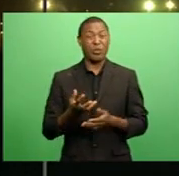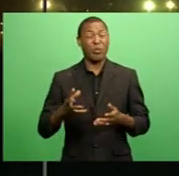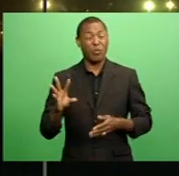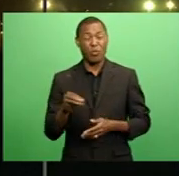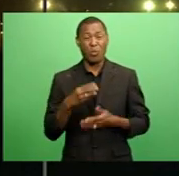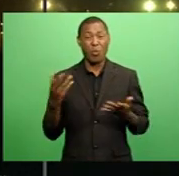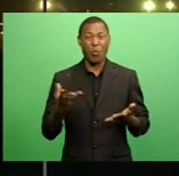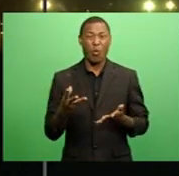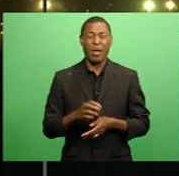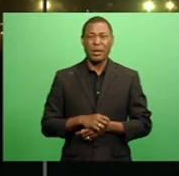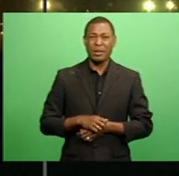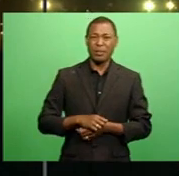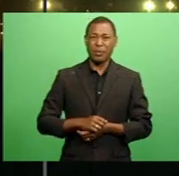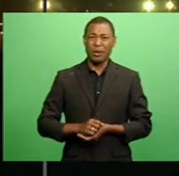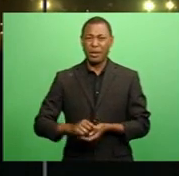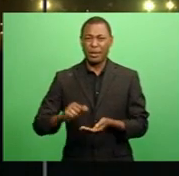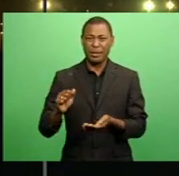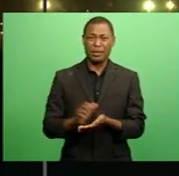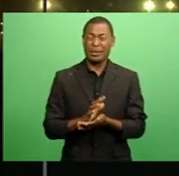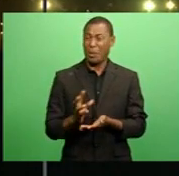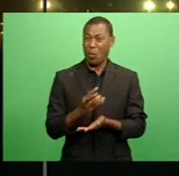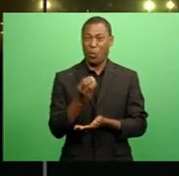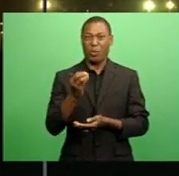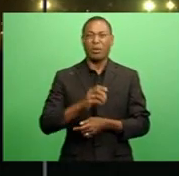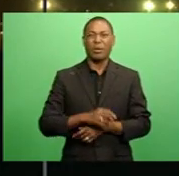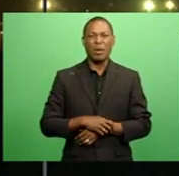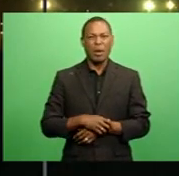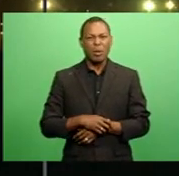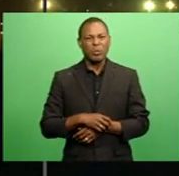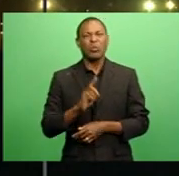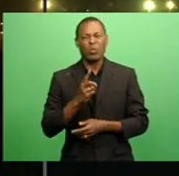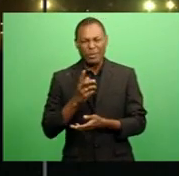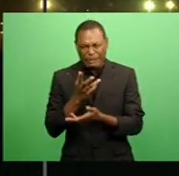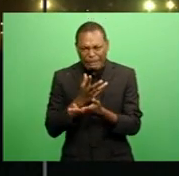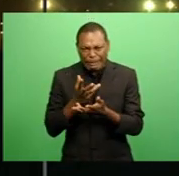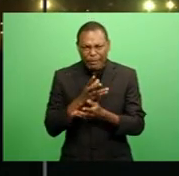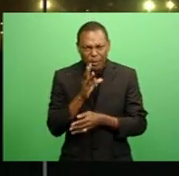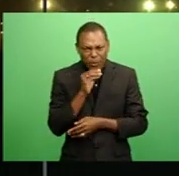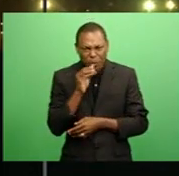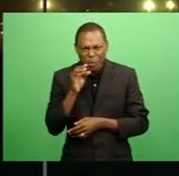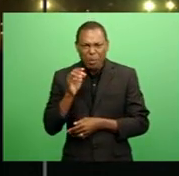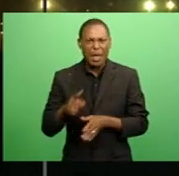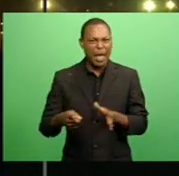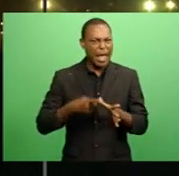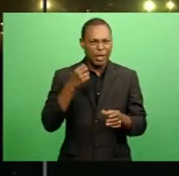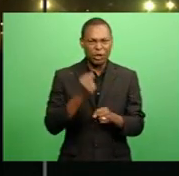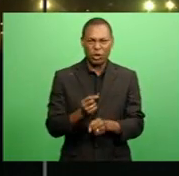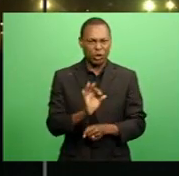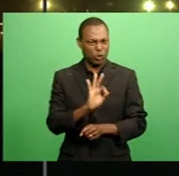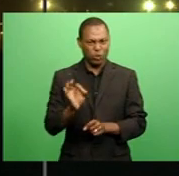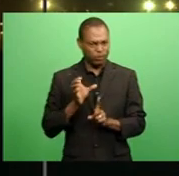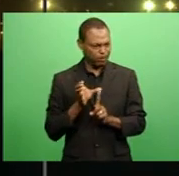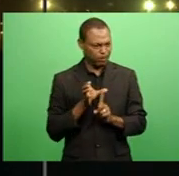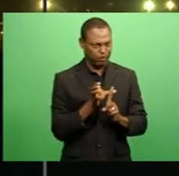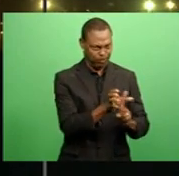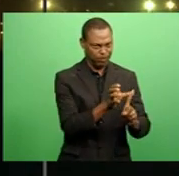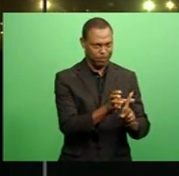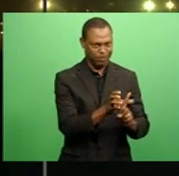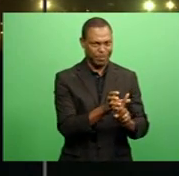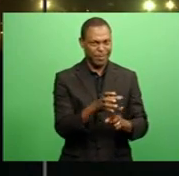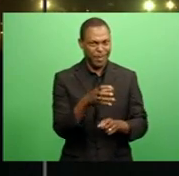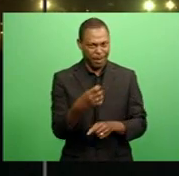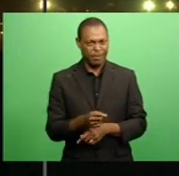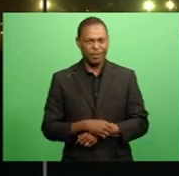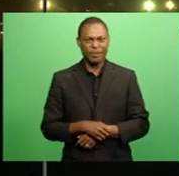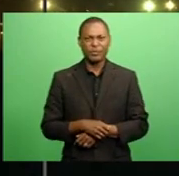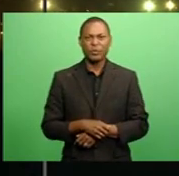Singapore. The clarification comes after rumor mongering on social media that the AG will not undergo mandatory quarantine requirements.